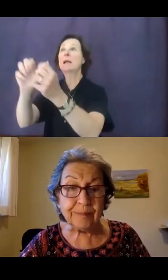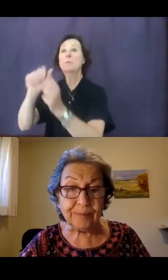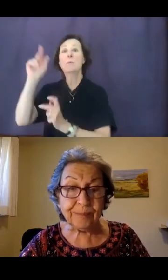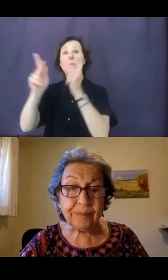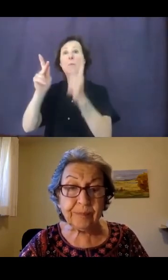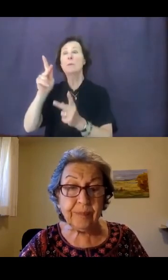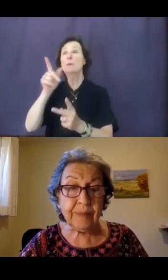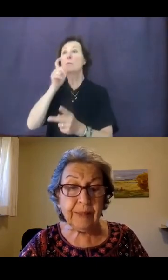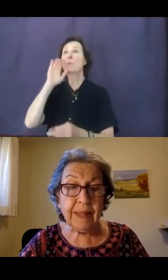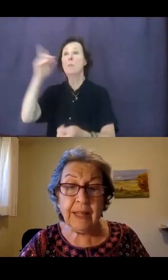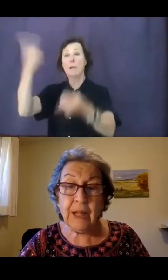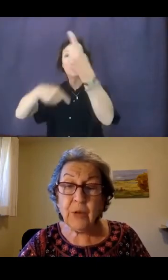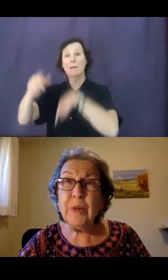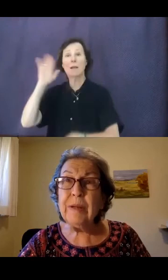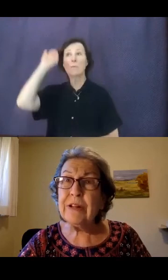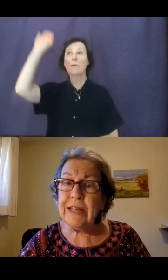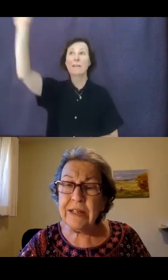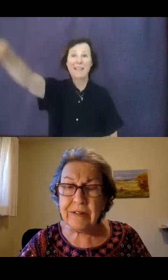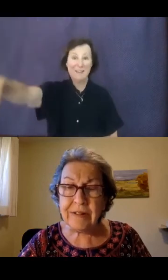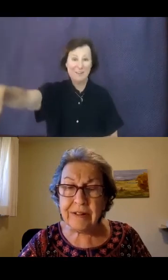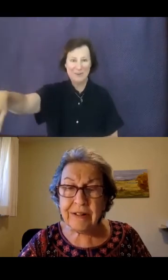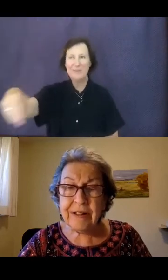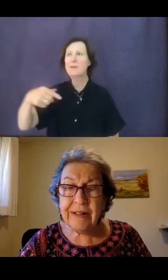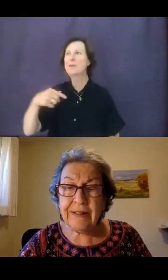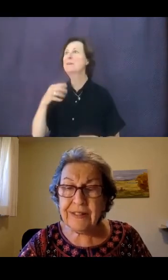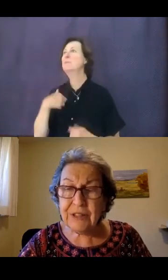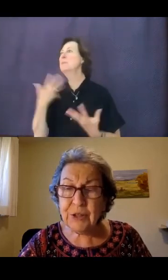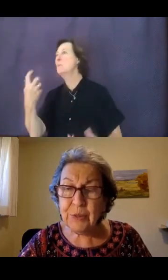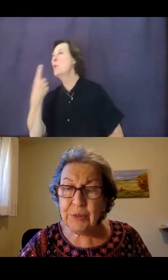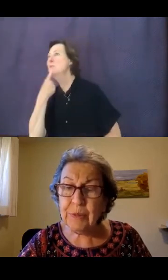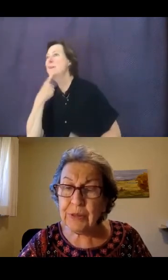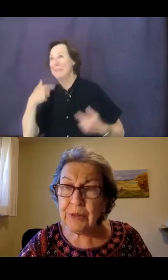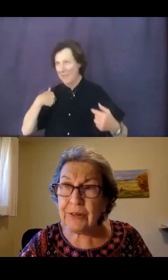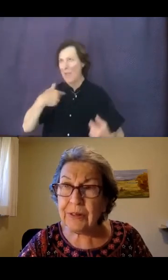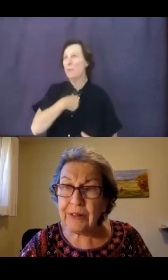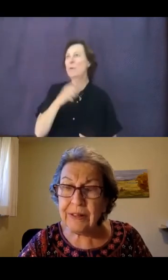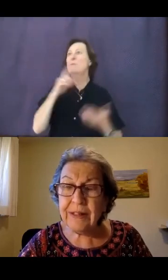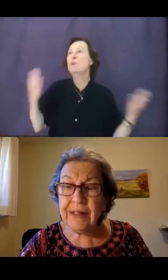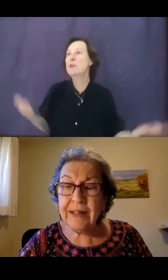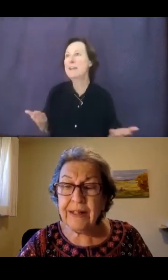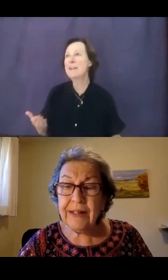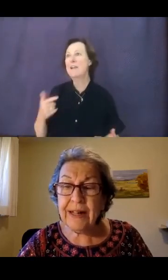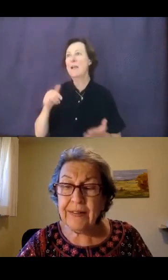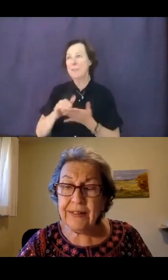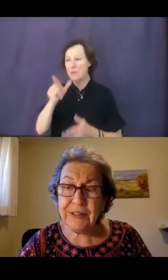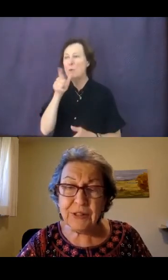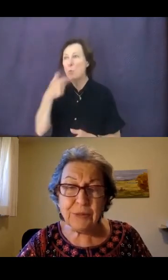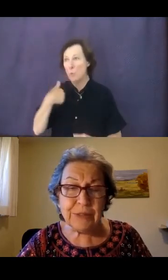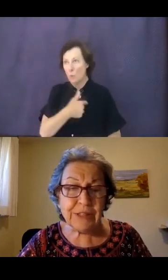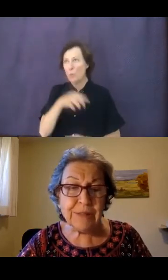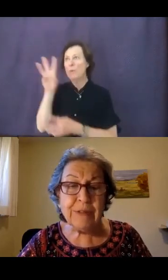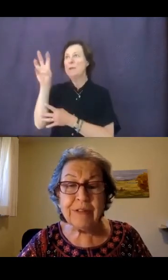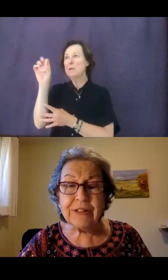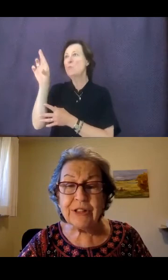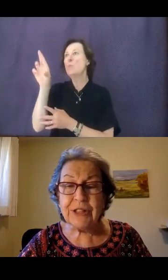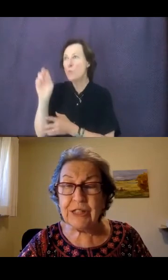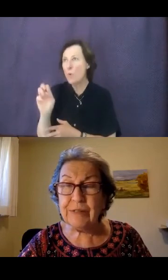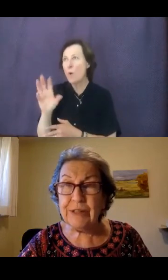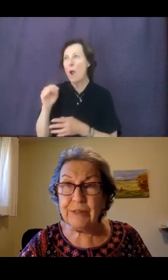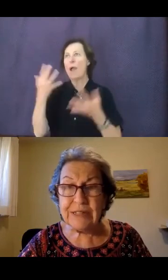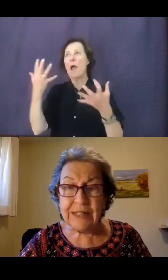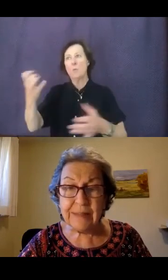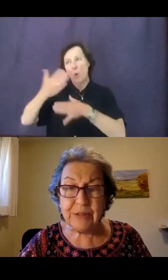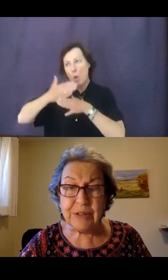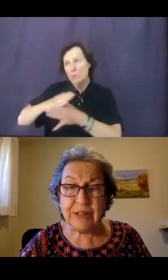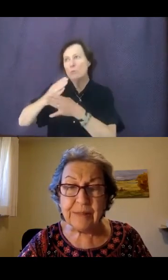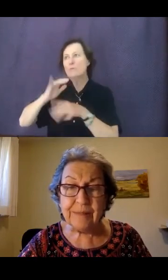them. We were here. This is who we were. And this is the wisdom we want to share with you